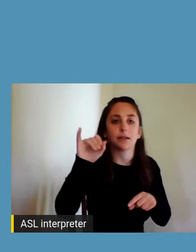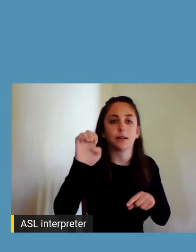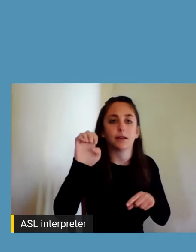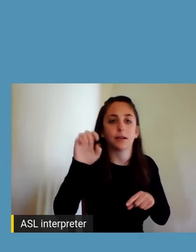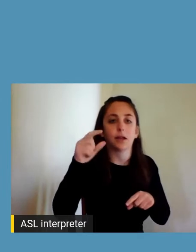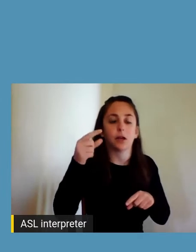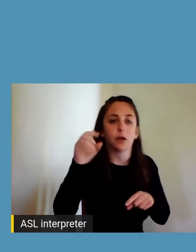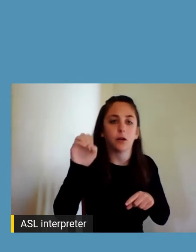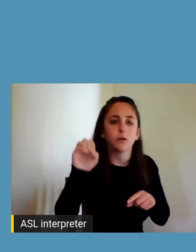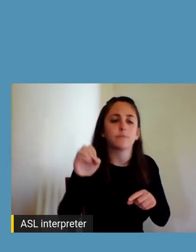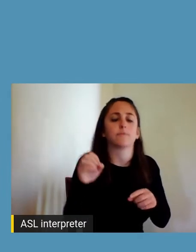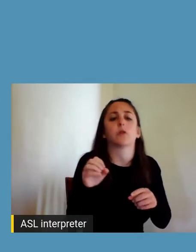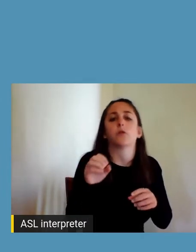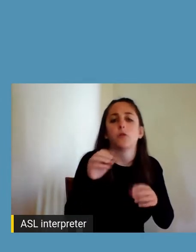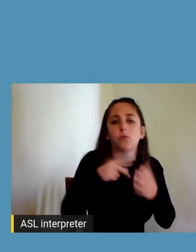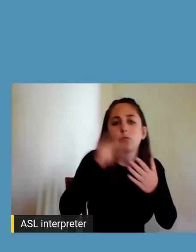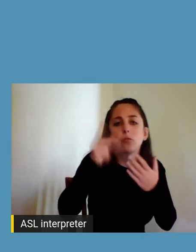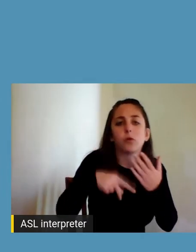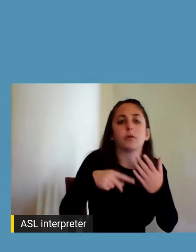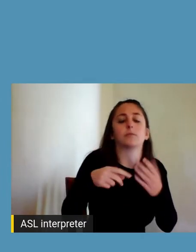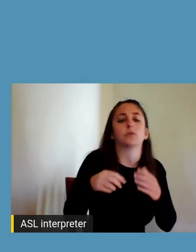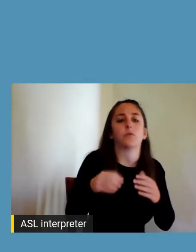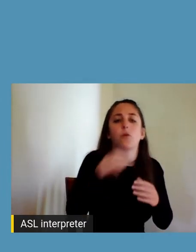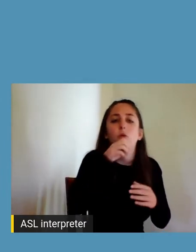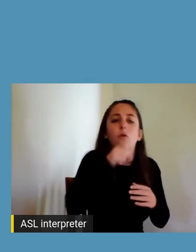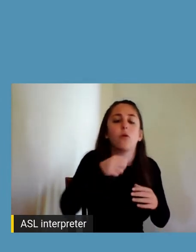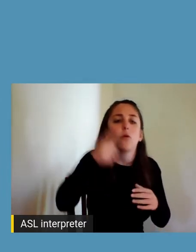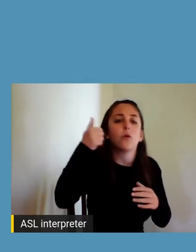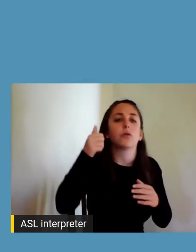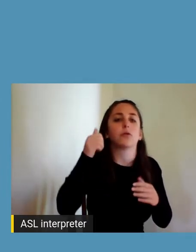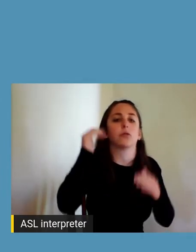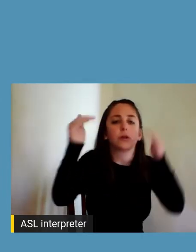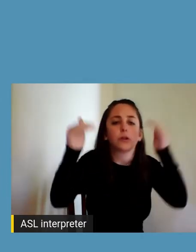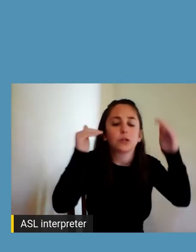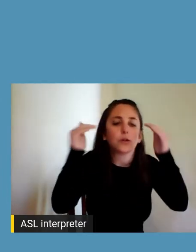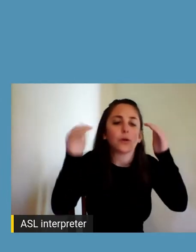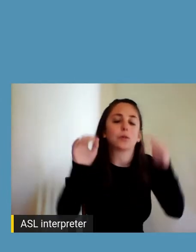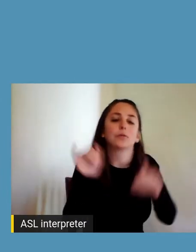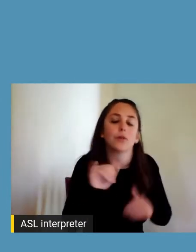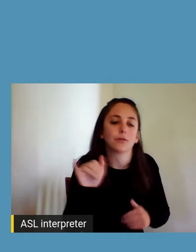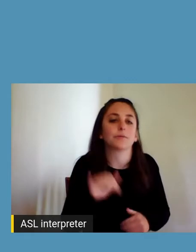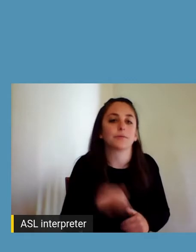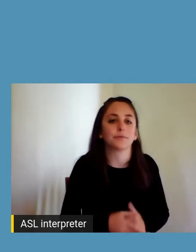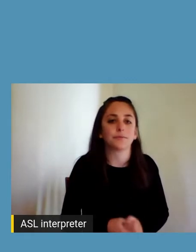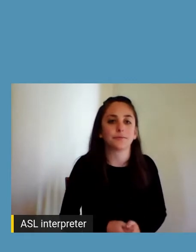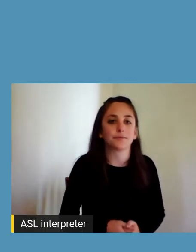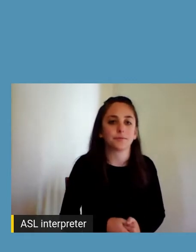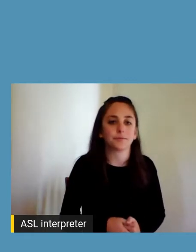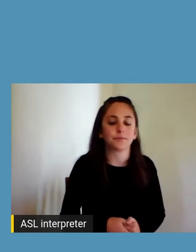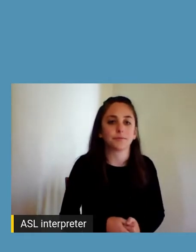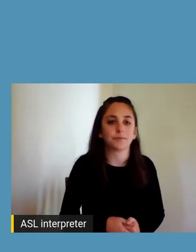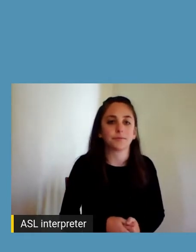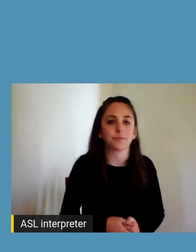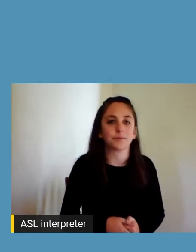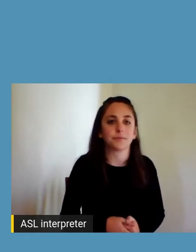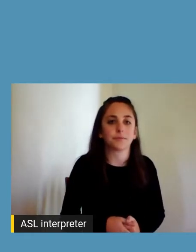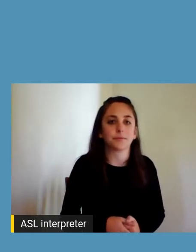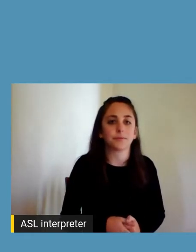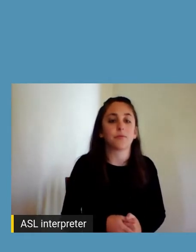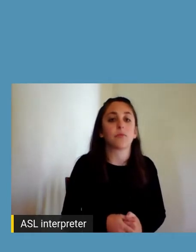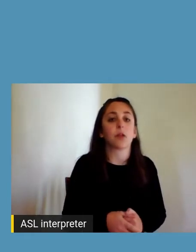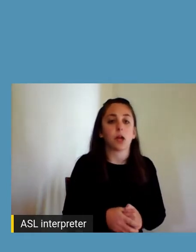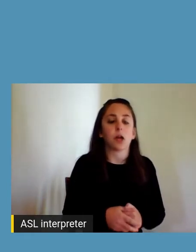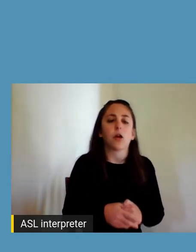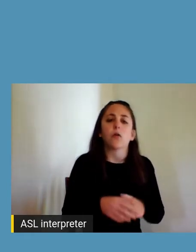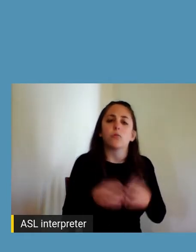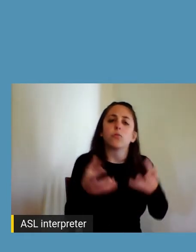for older adults throughout our different communities in San Diego. I want to do our land acknowledgement as